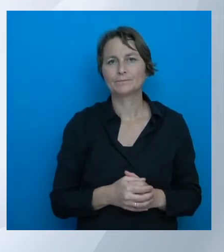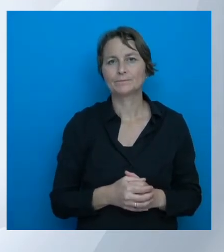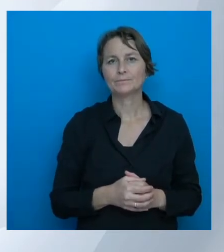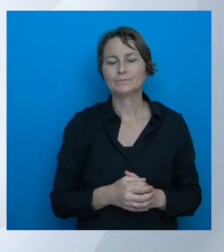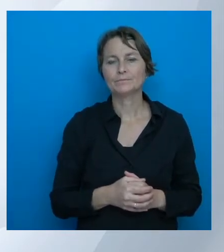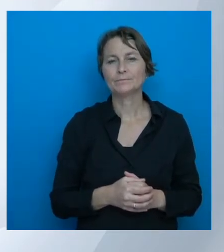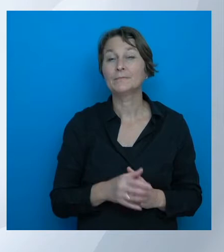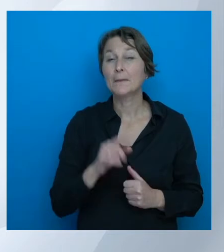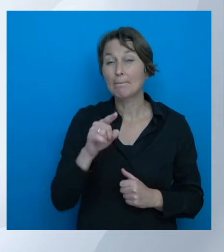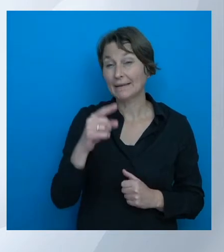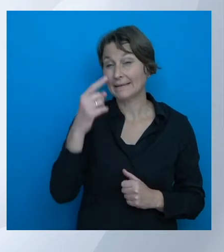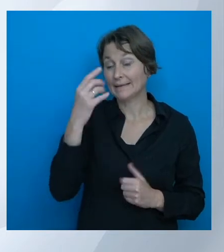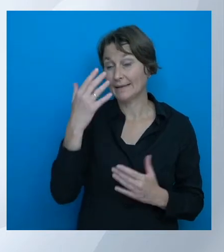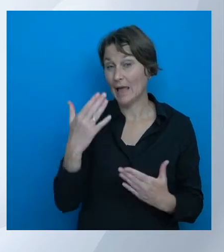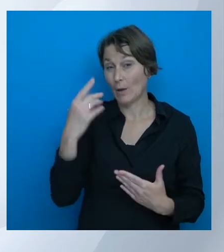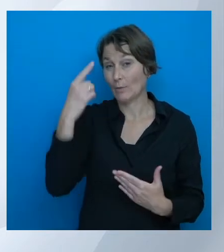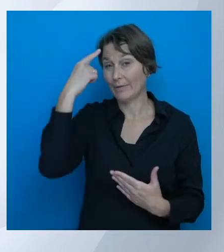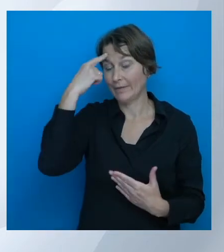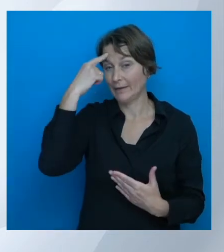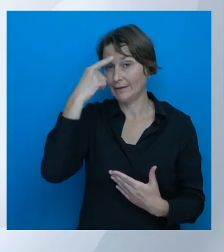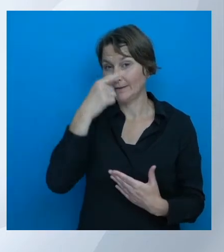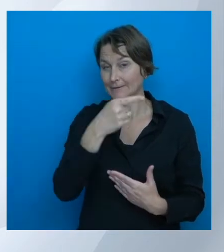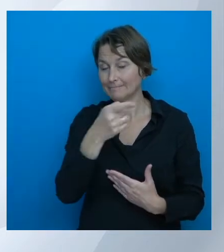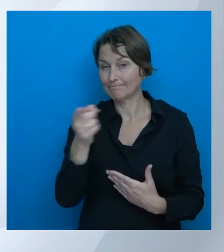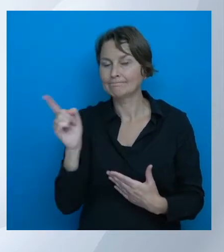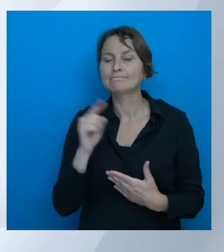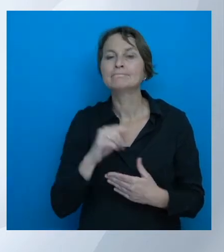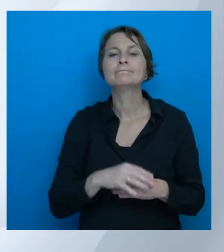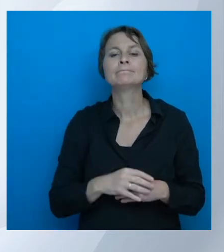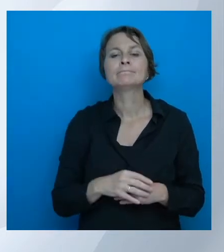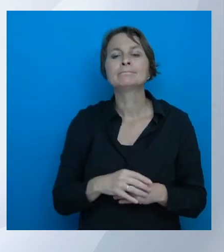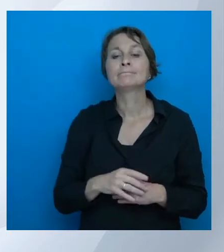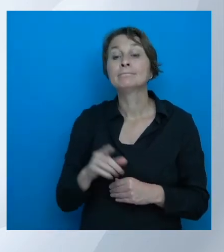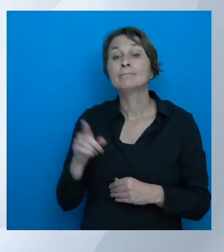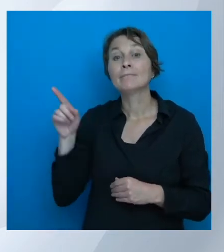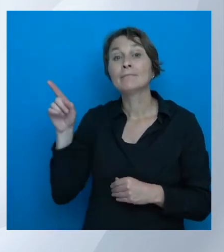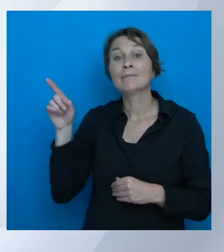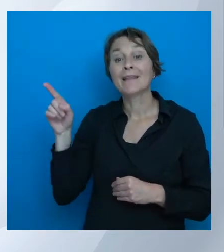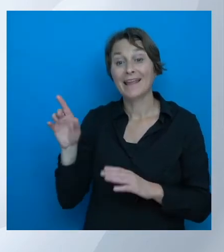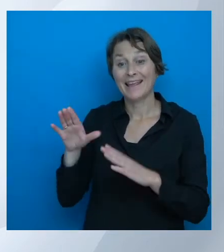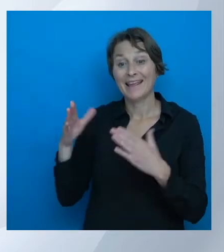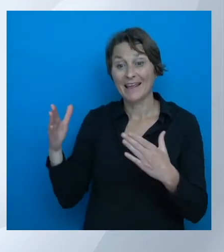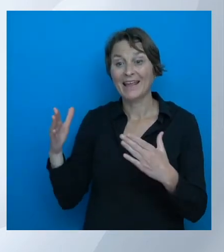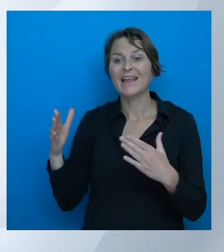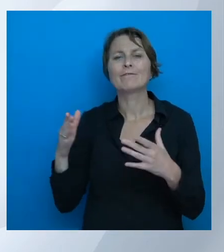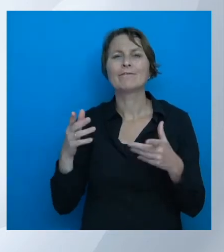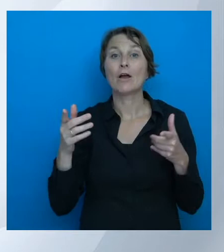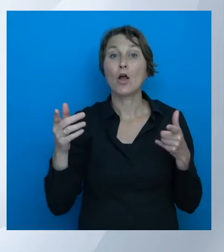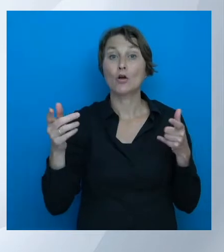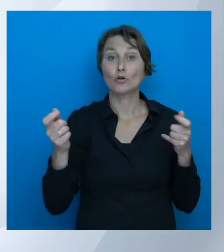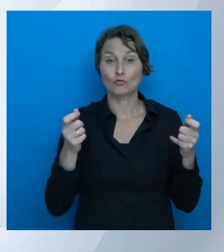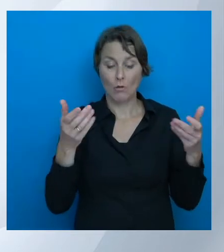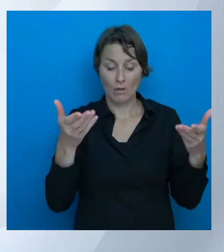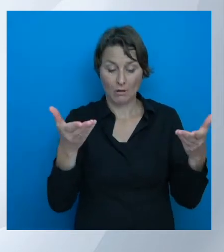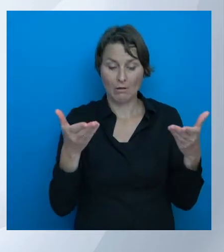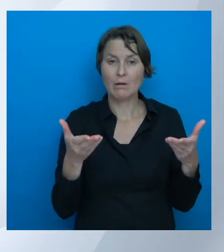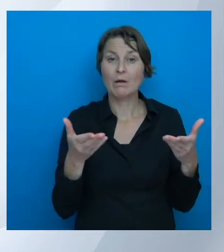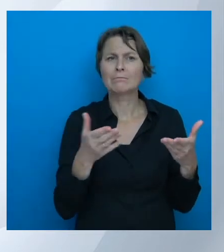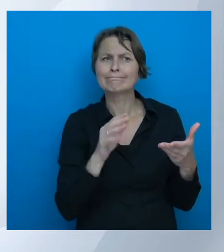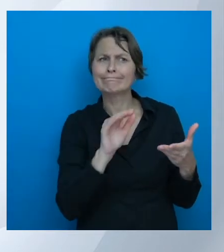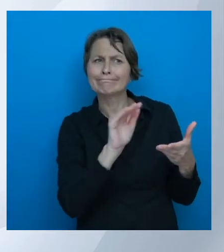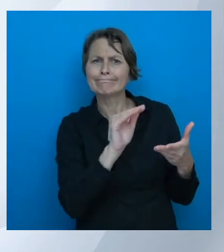think of is that if we make this call to the controller to validate the